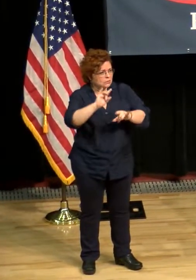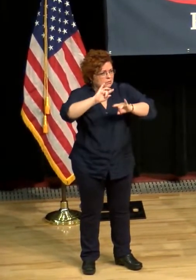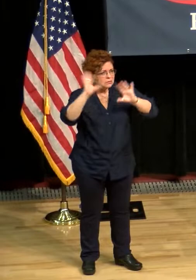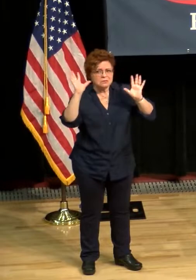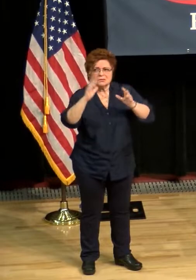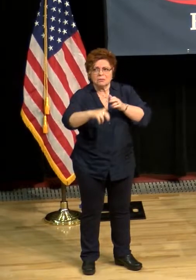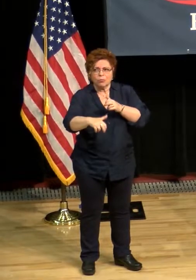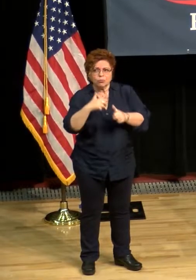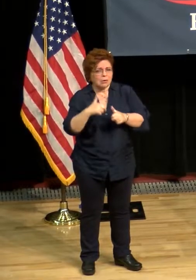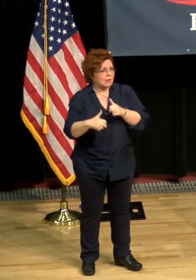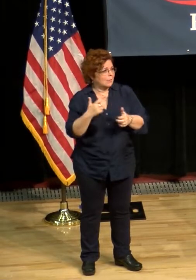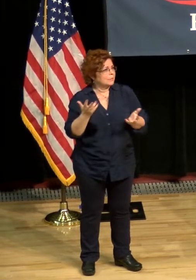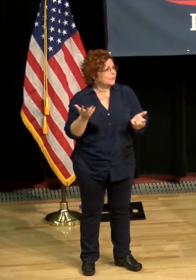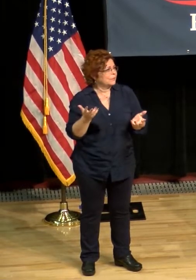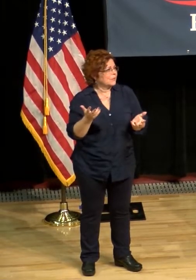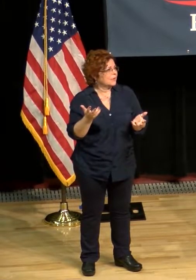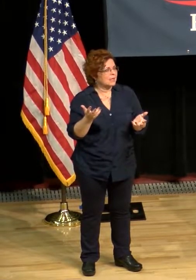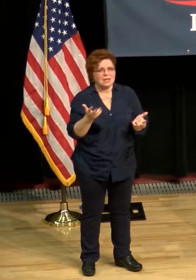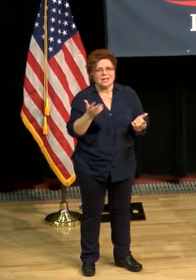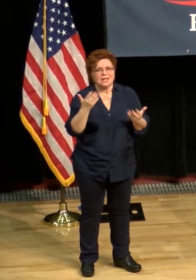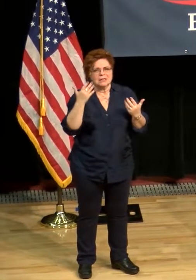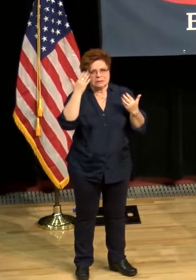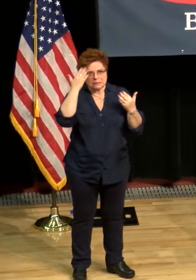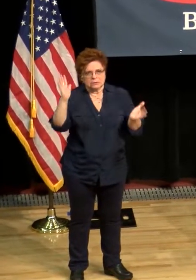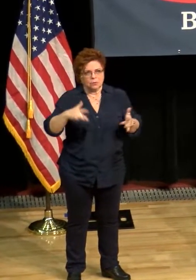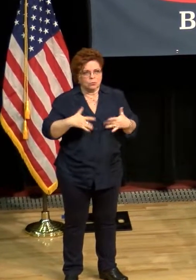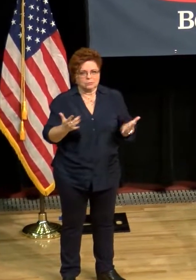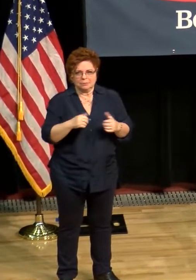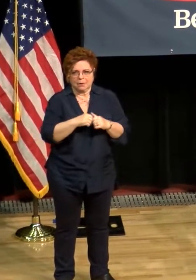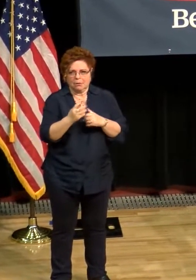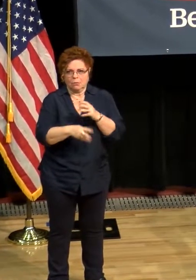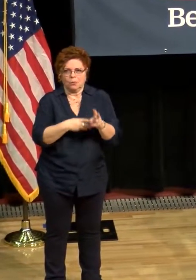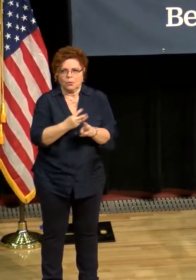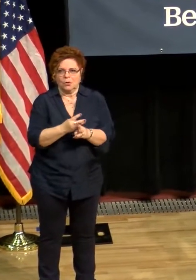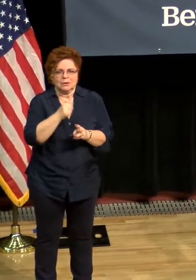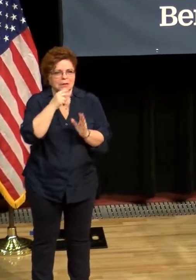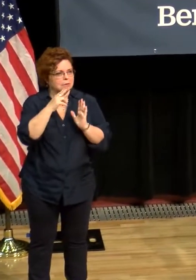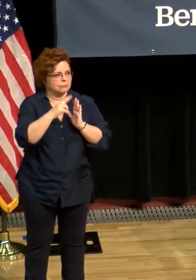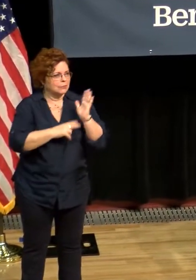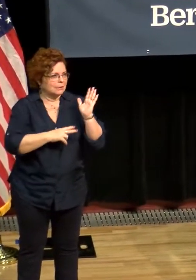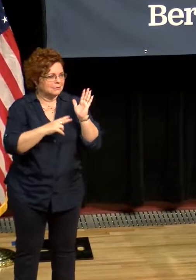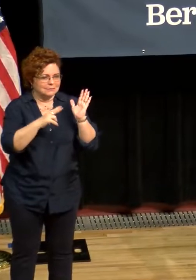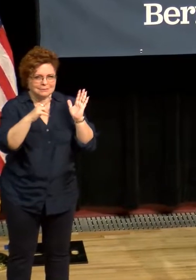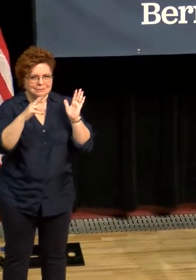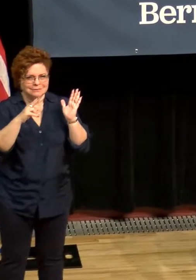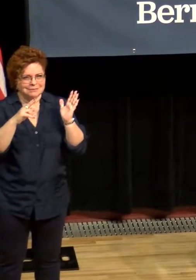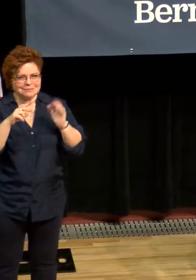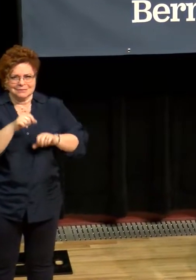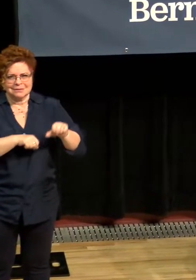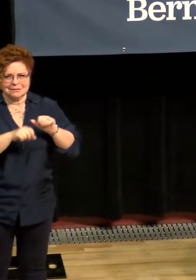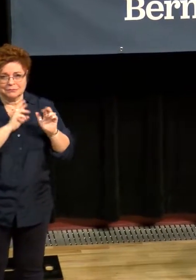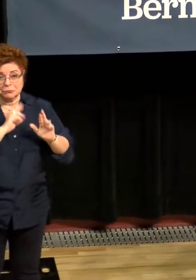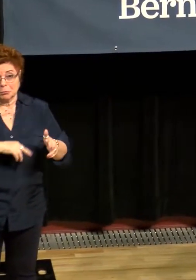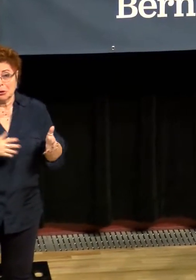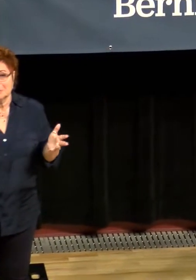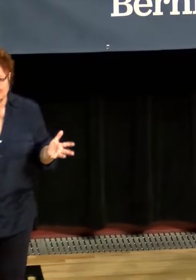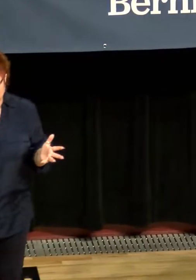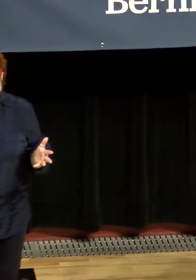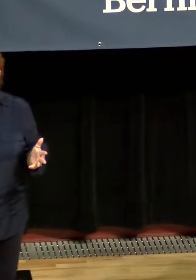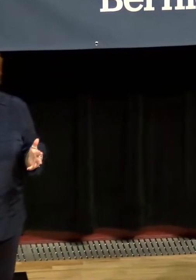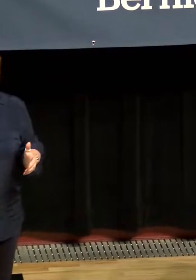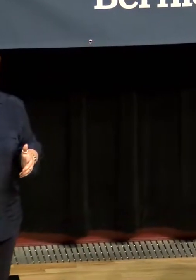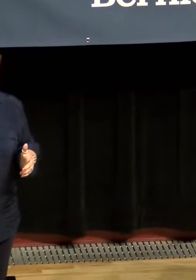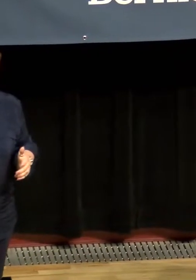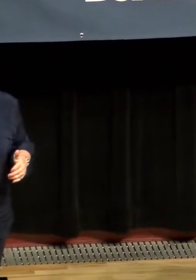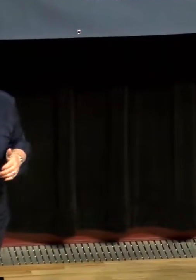devastating problems, just doesn't know what's going on in the world and hasn't read any of the scientific reports. So to answer